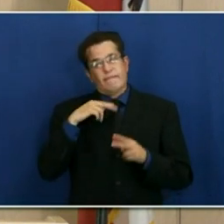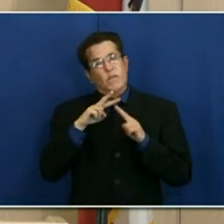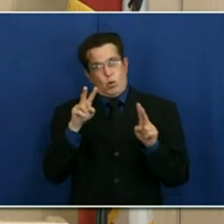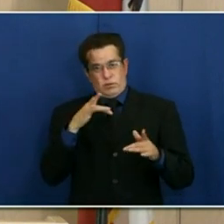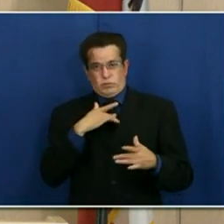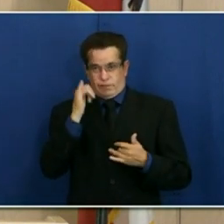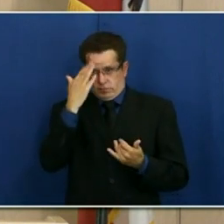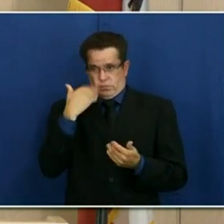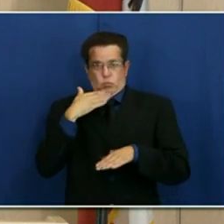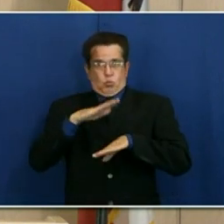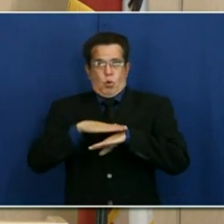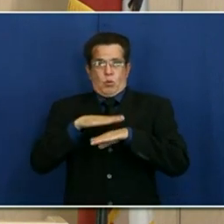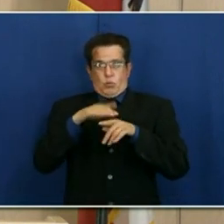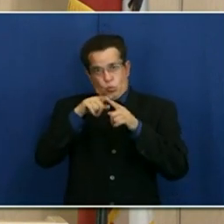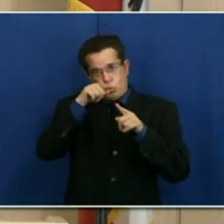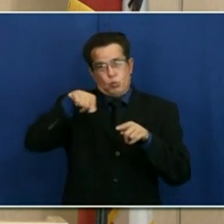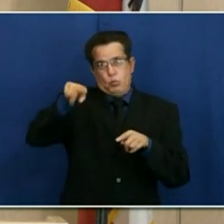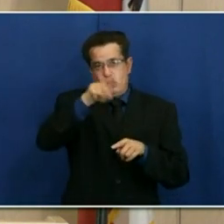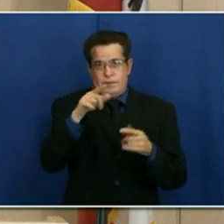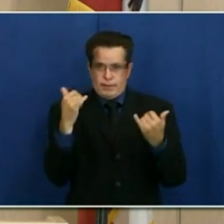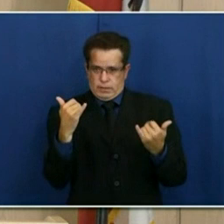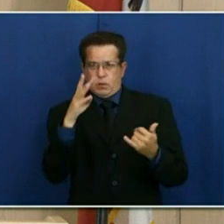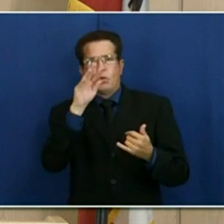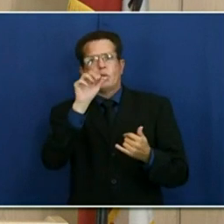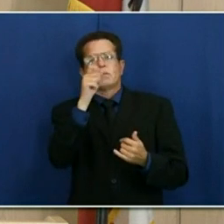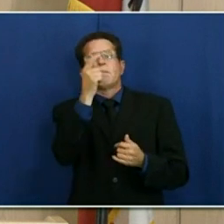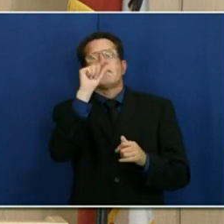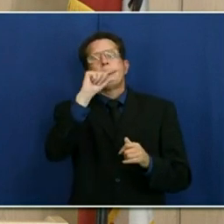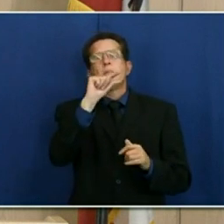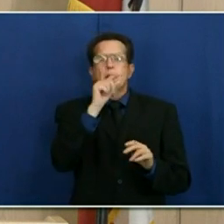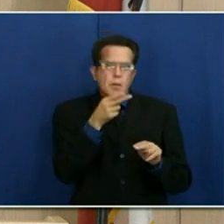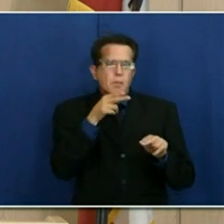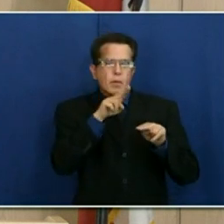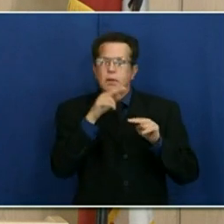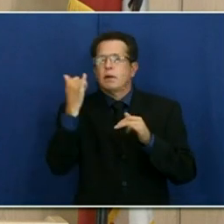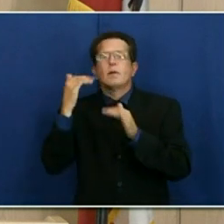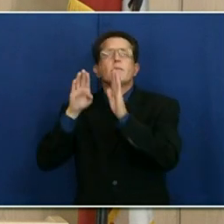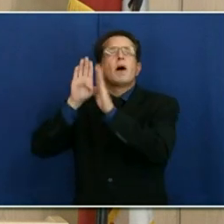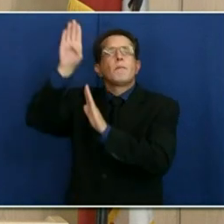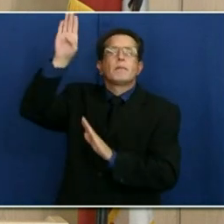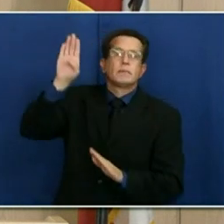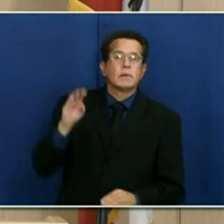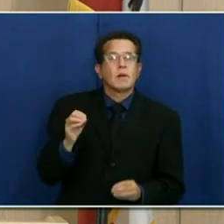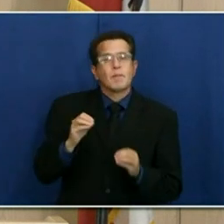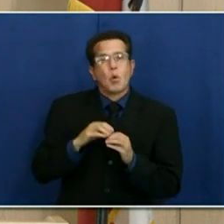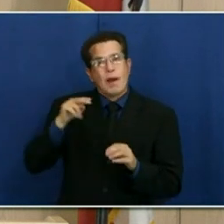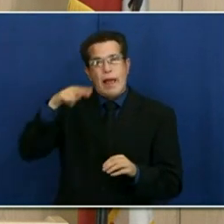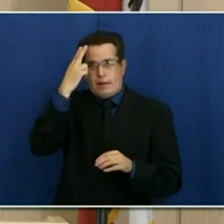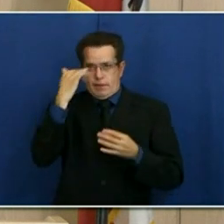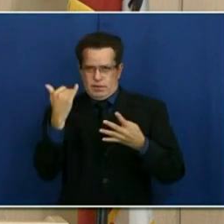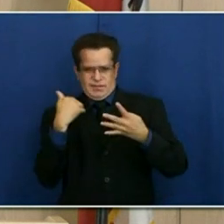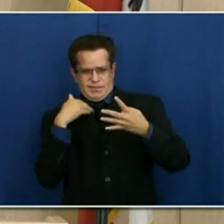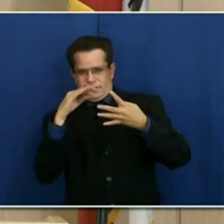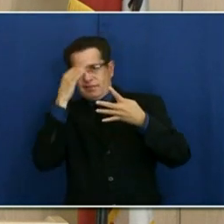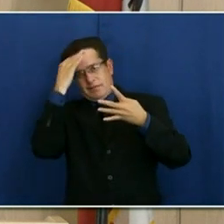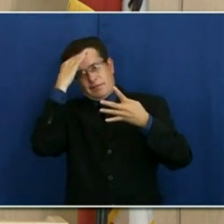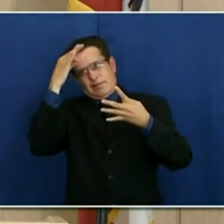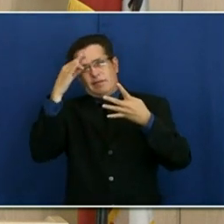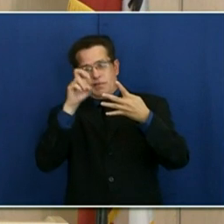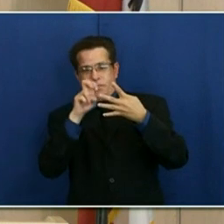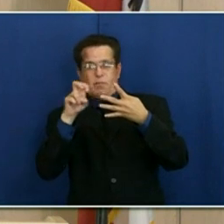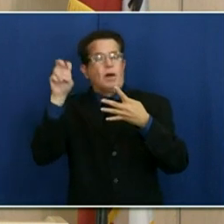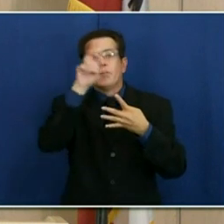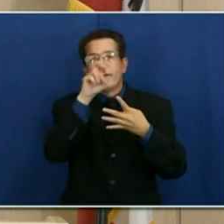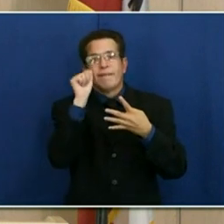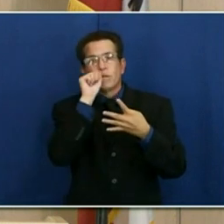from a very modest gradual increase to a higher jump. And again, when you're right on the precipice, when you're barely making it in